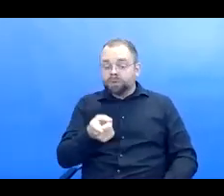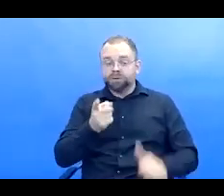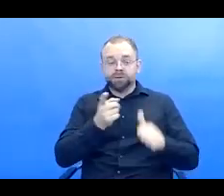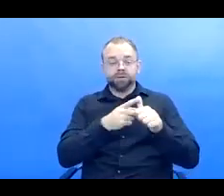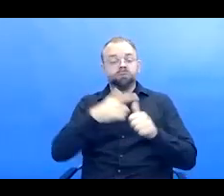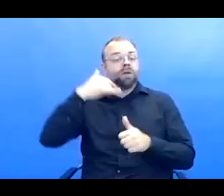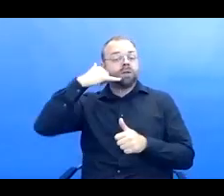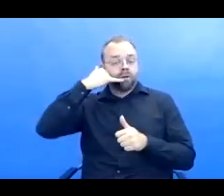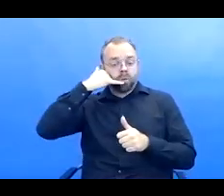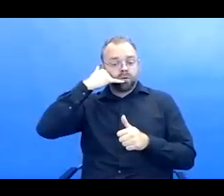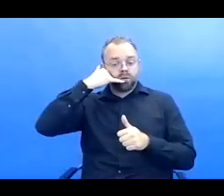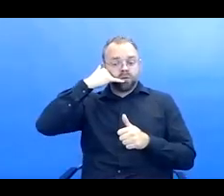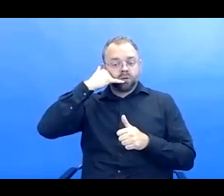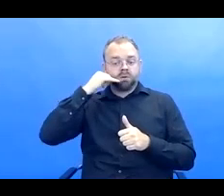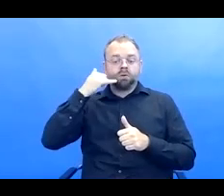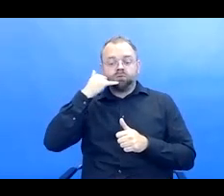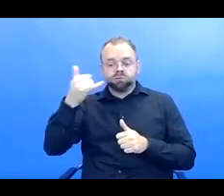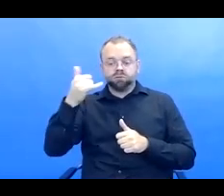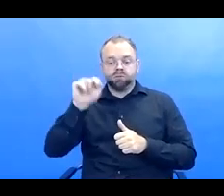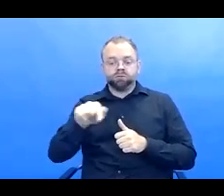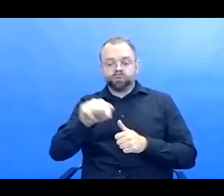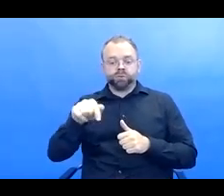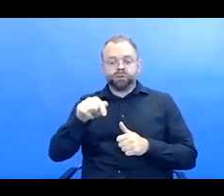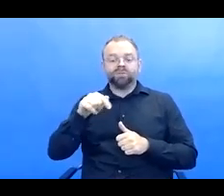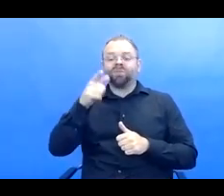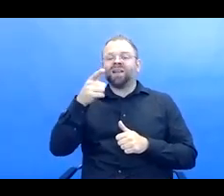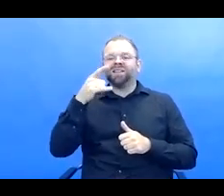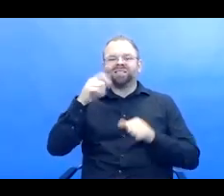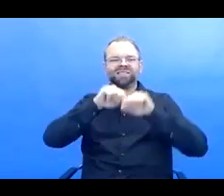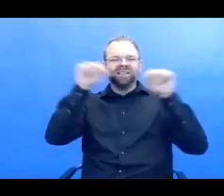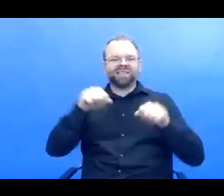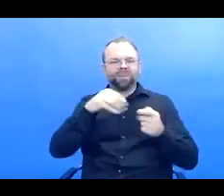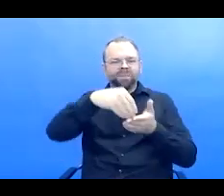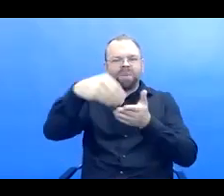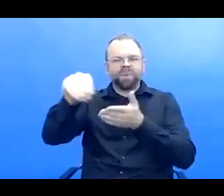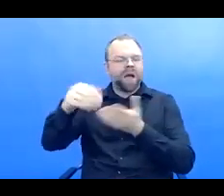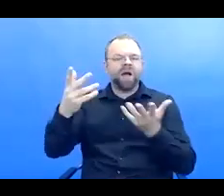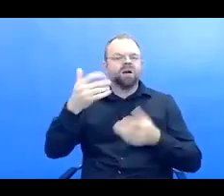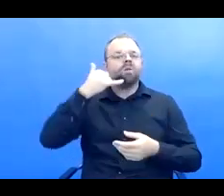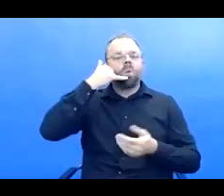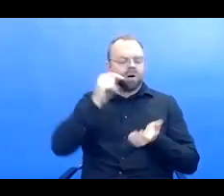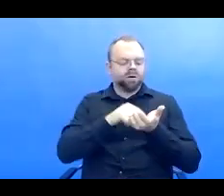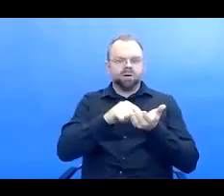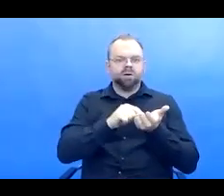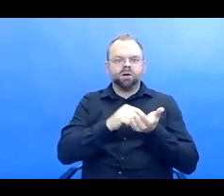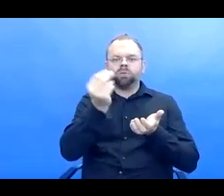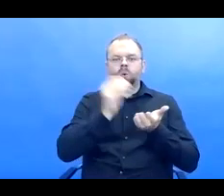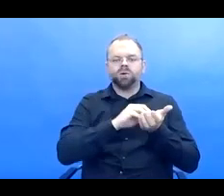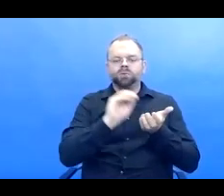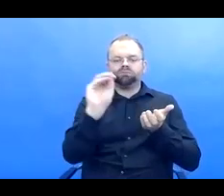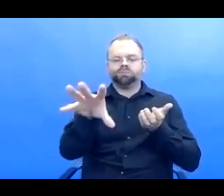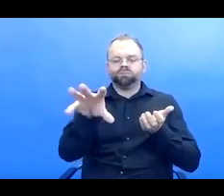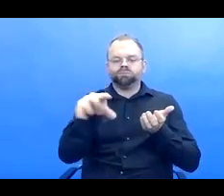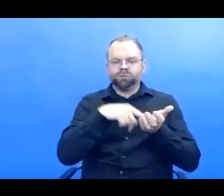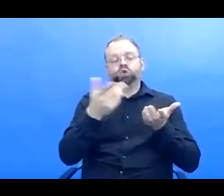older person, or a household that is a female-headed household, or a household that has somebody with